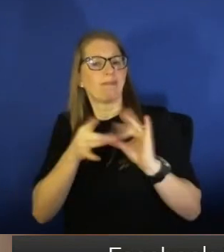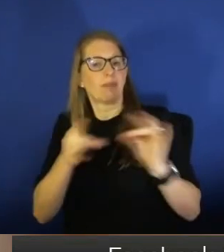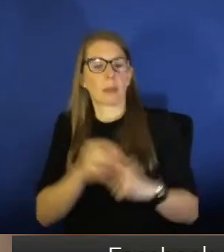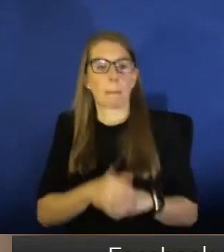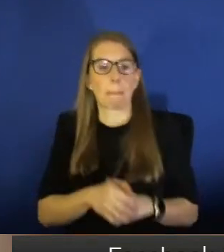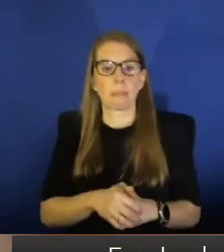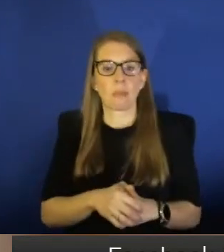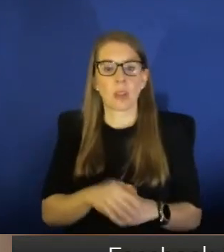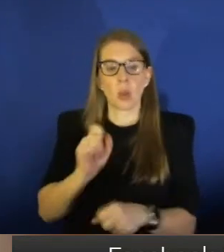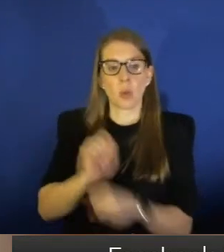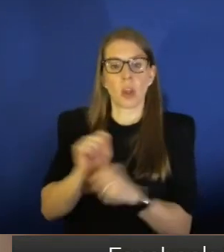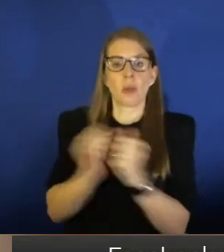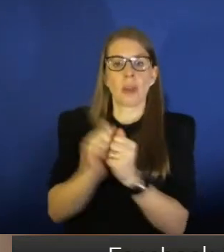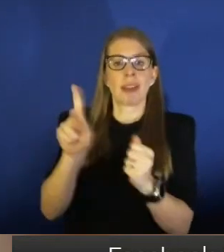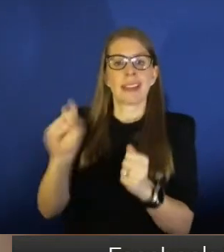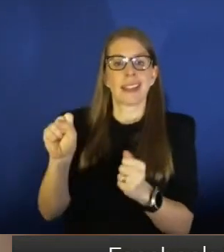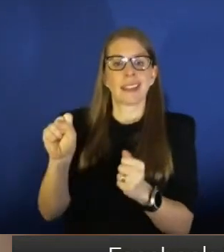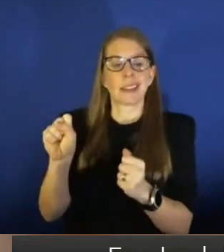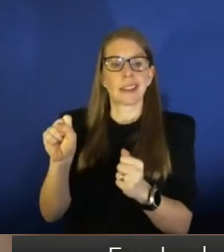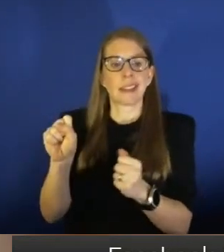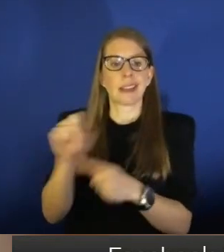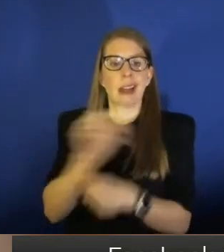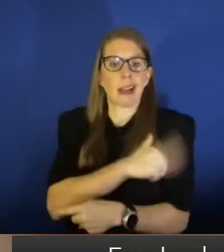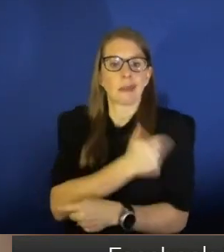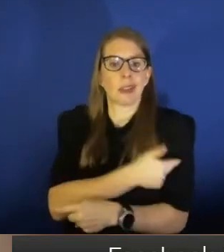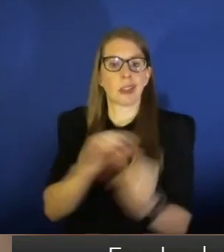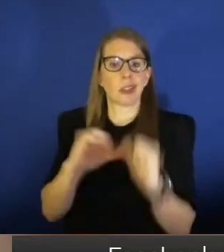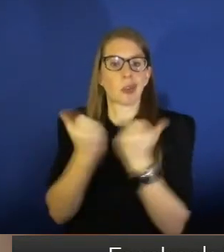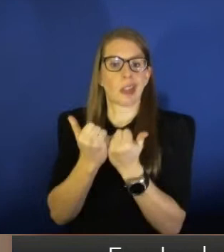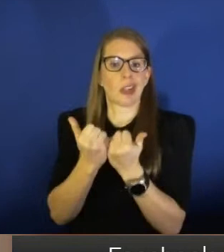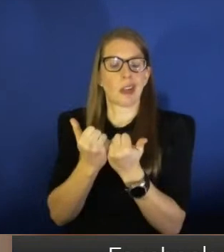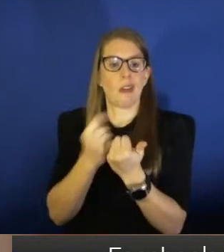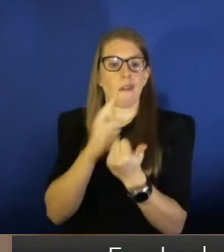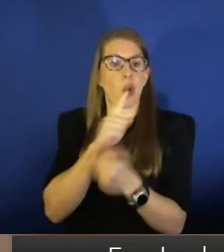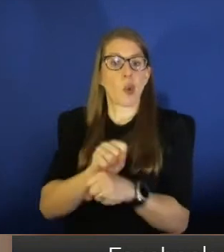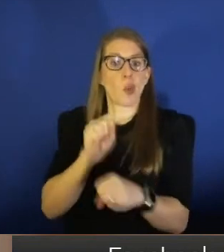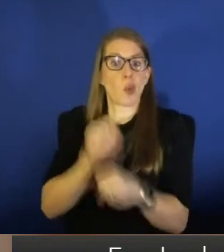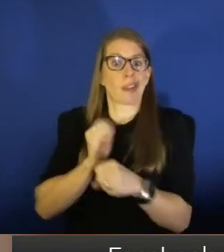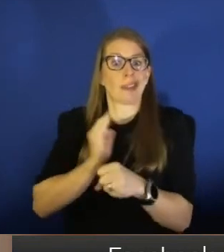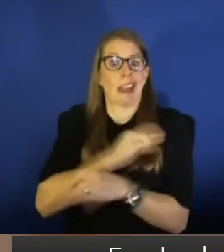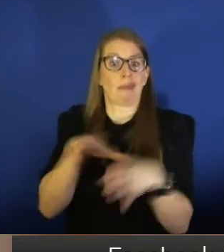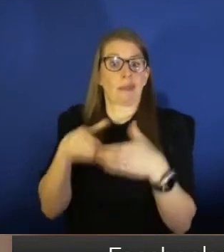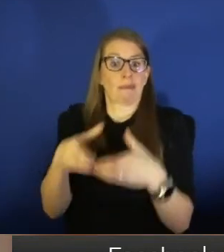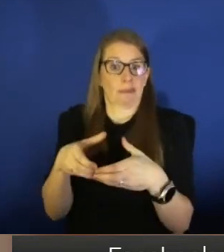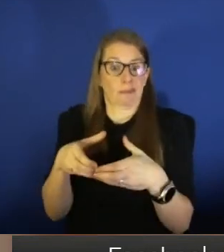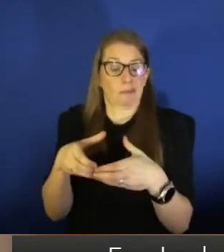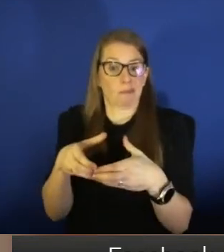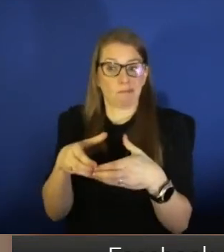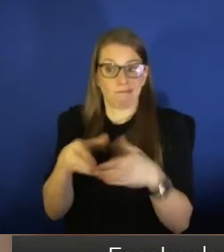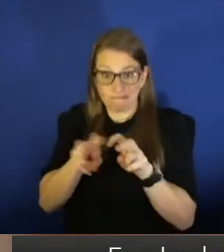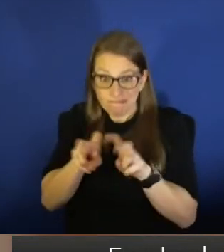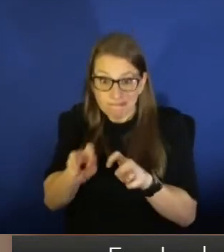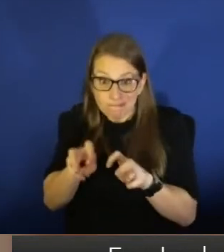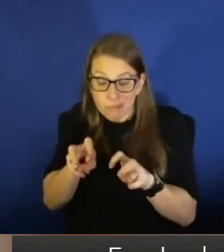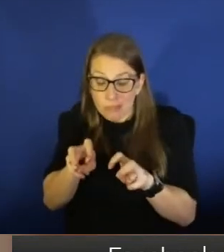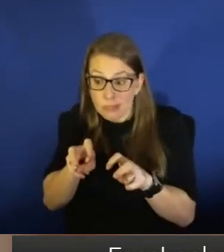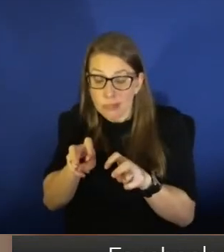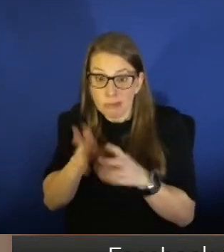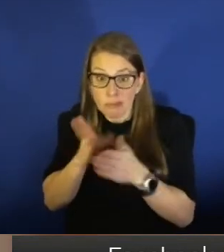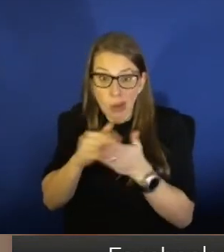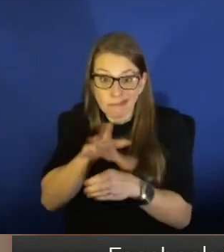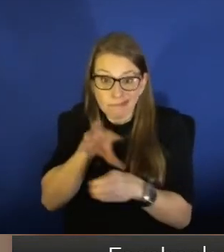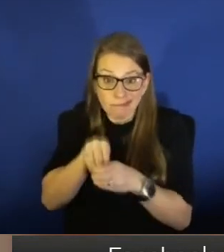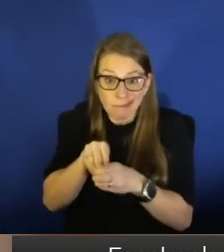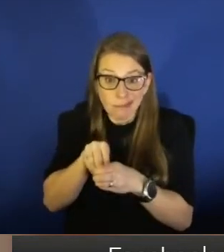with the Kansas Hospital Association on a workforce, looking at workforce elements. And